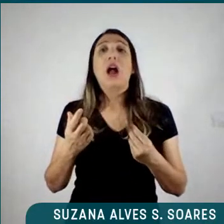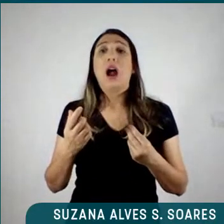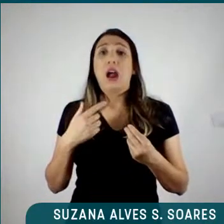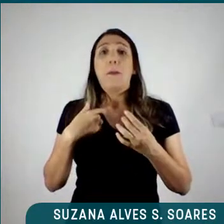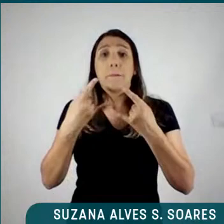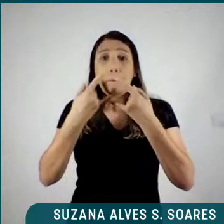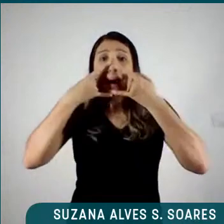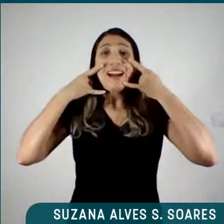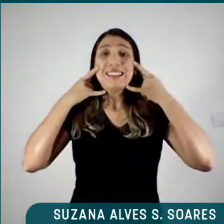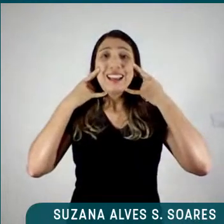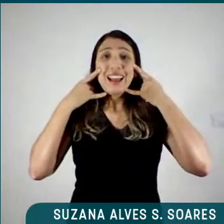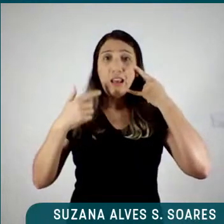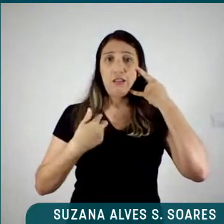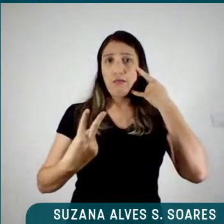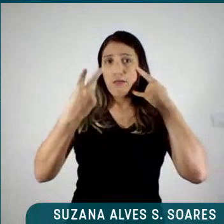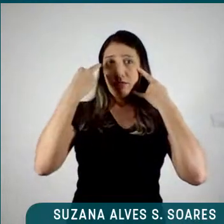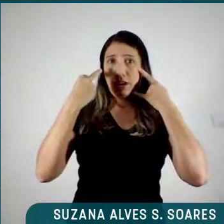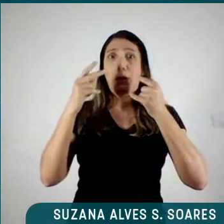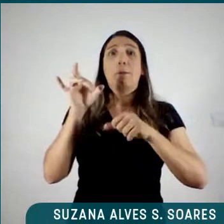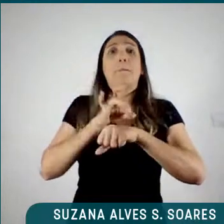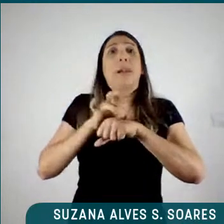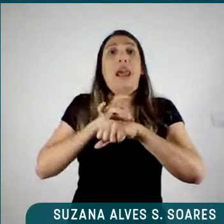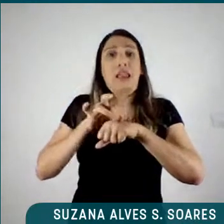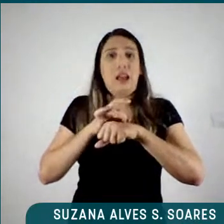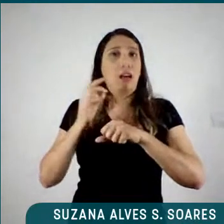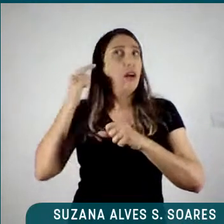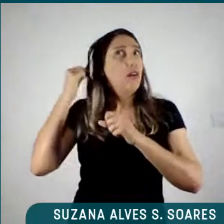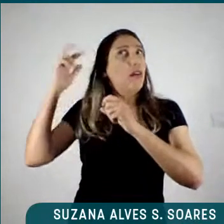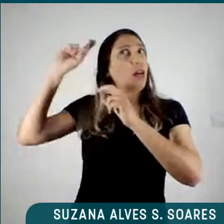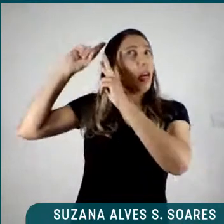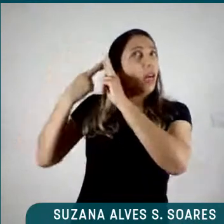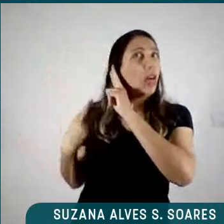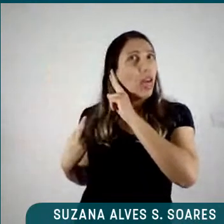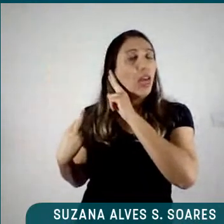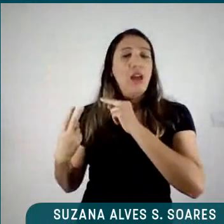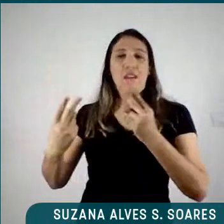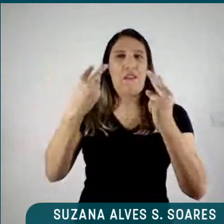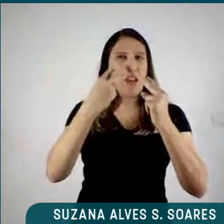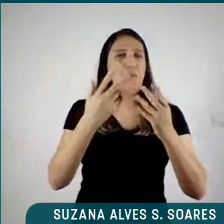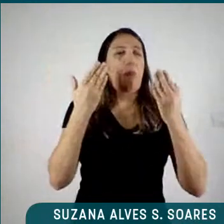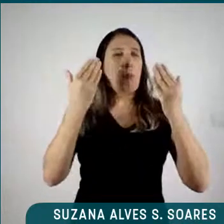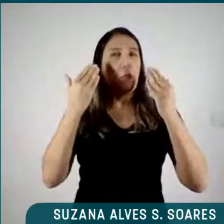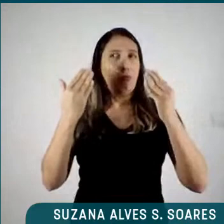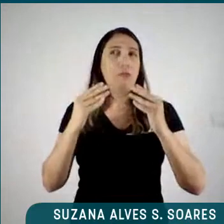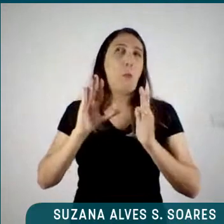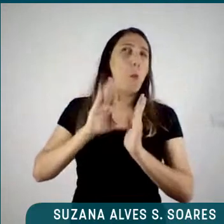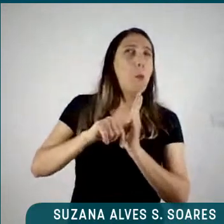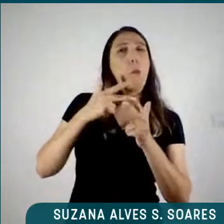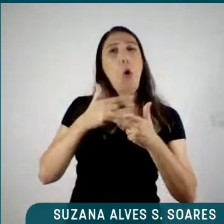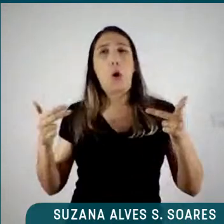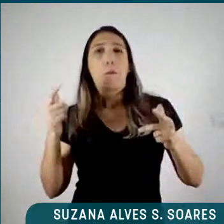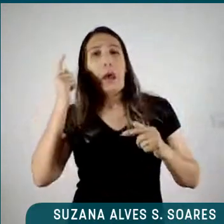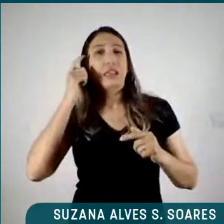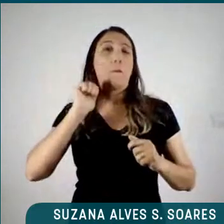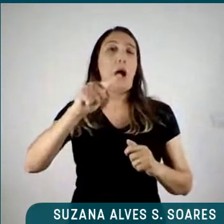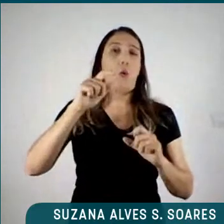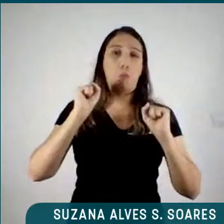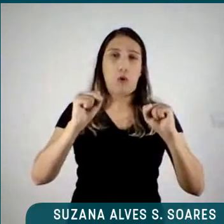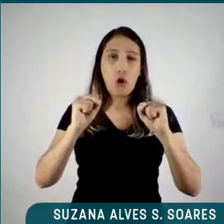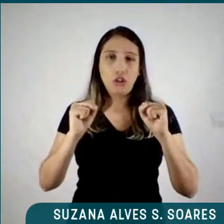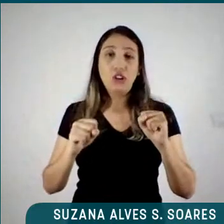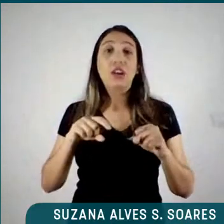being considered uh, a criminal or a suspected criminal. I use my